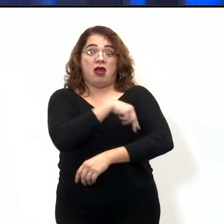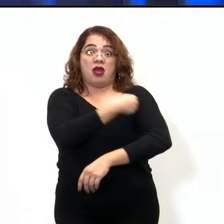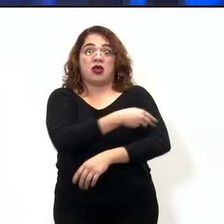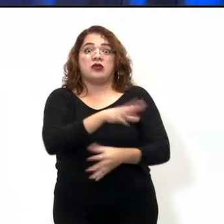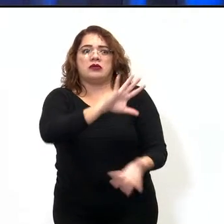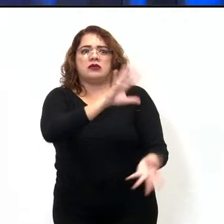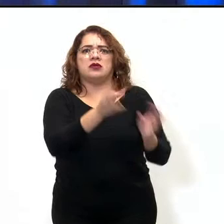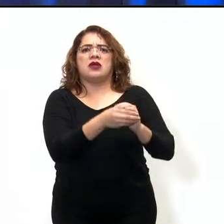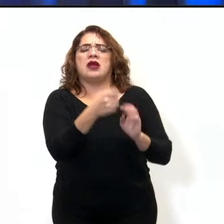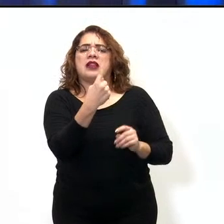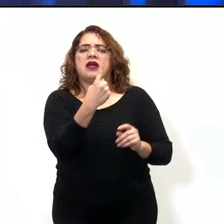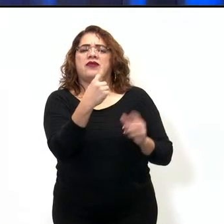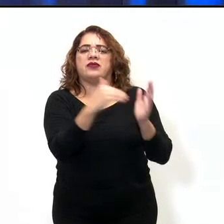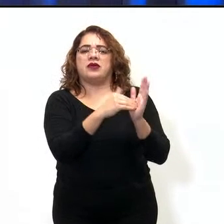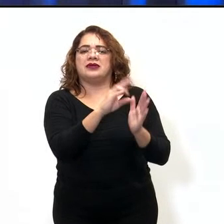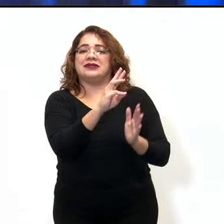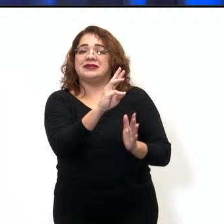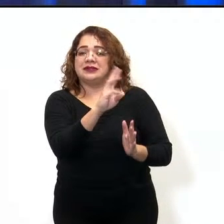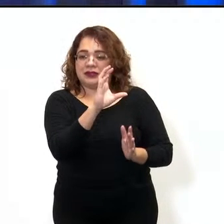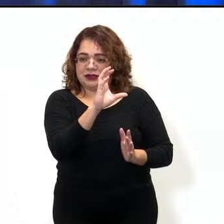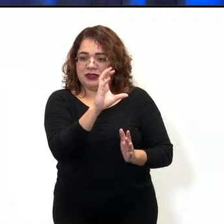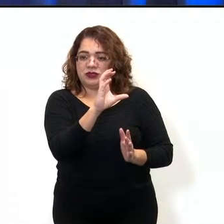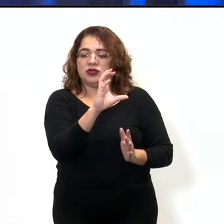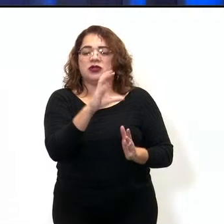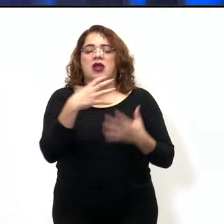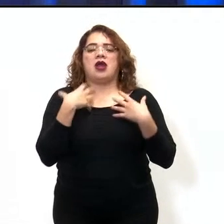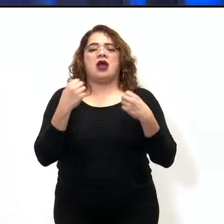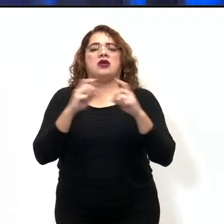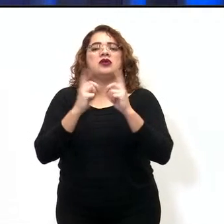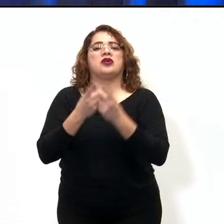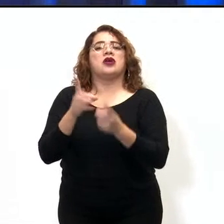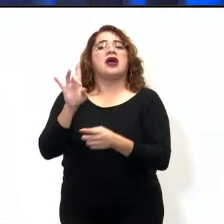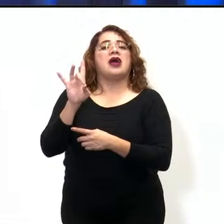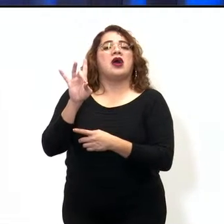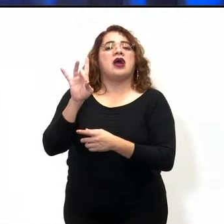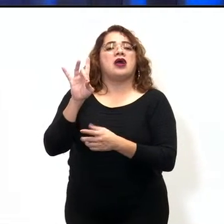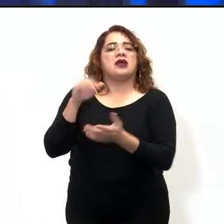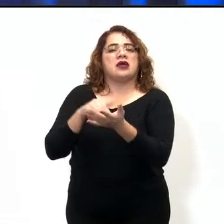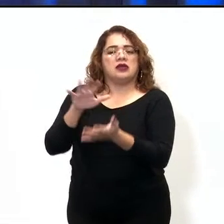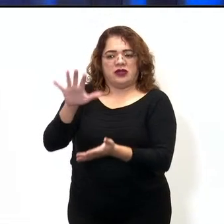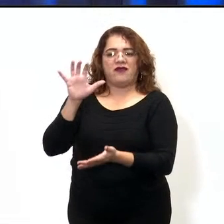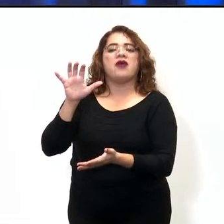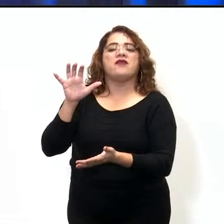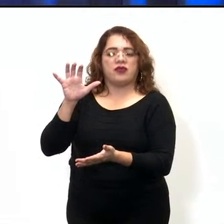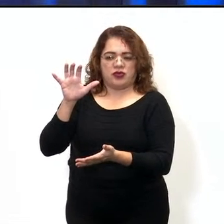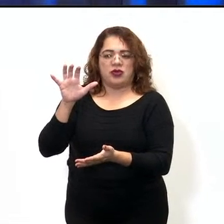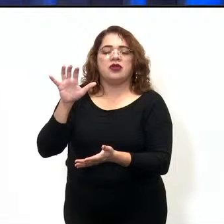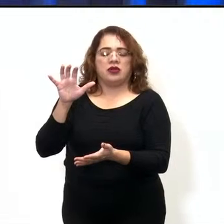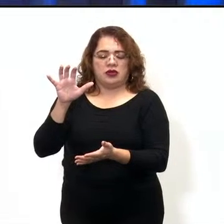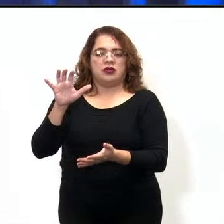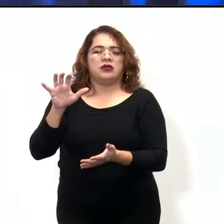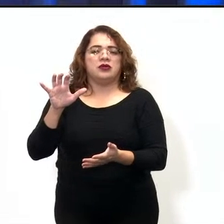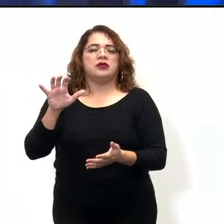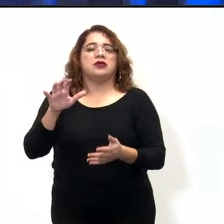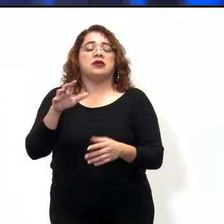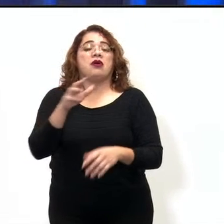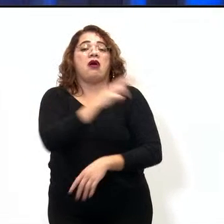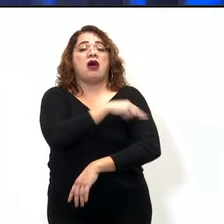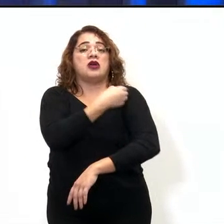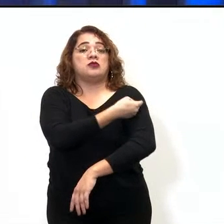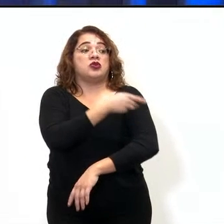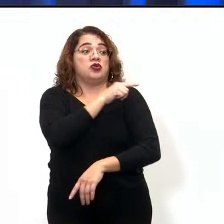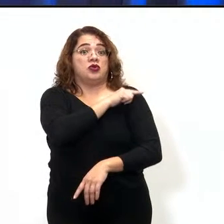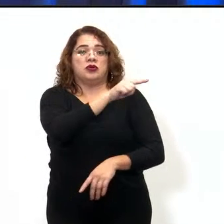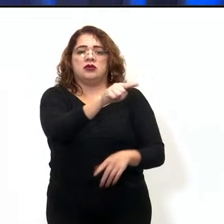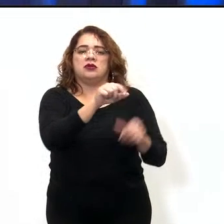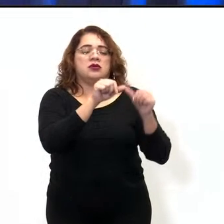was 11,600, and the health department received 8,500 of those doses. Hospital personnel will continue